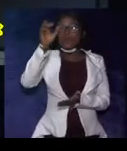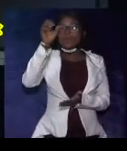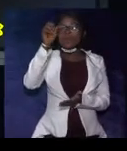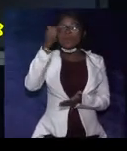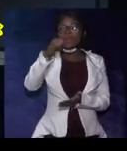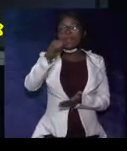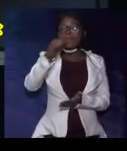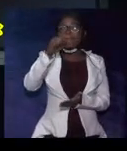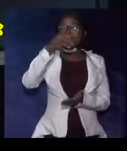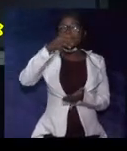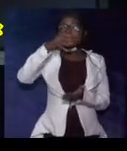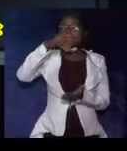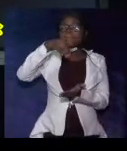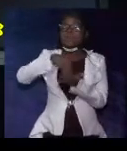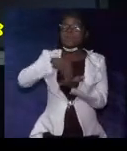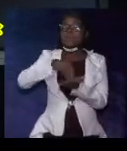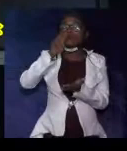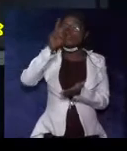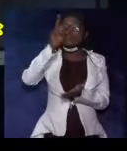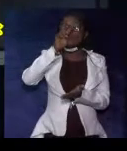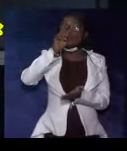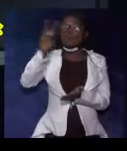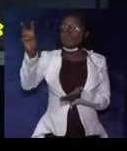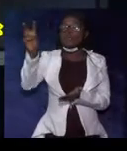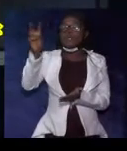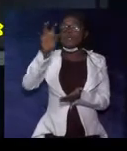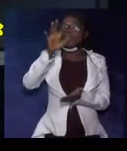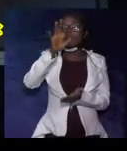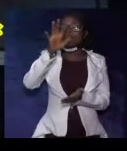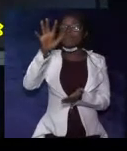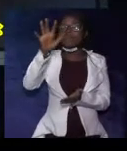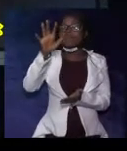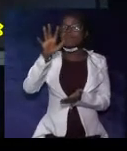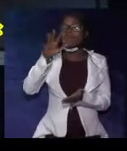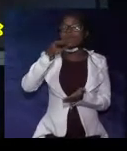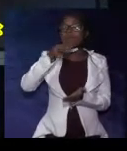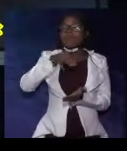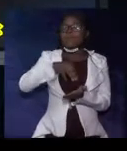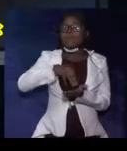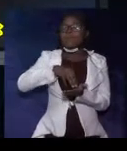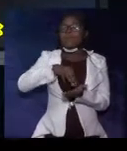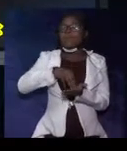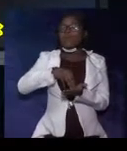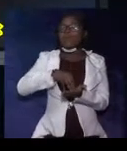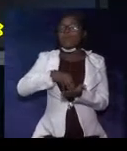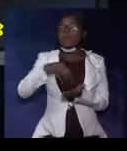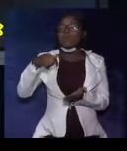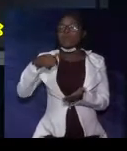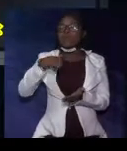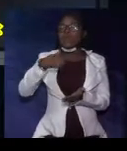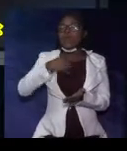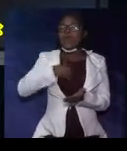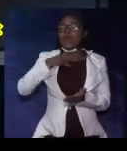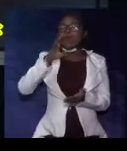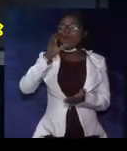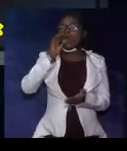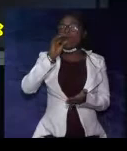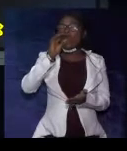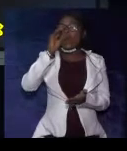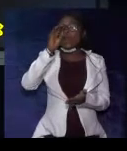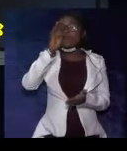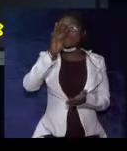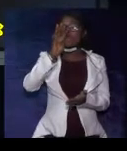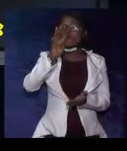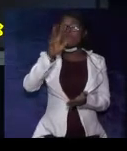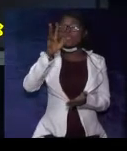110 billion, so that's just 110, that's 3 digits. 235 million, so million is the next place. And you have 1,000, that